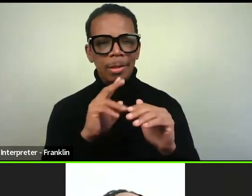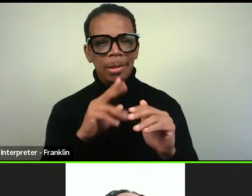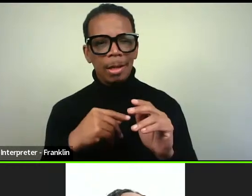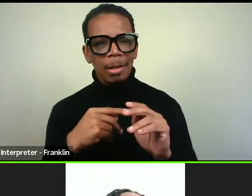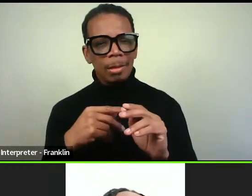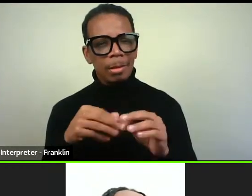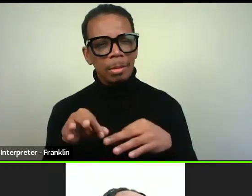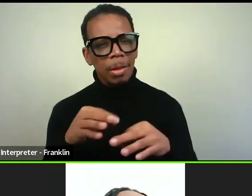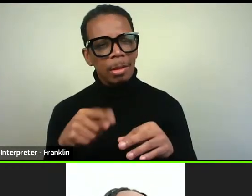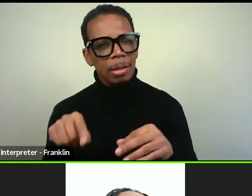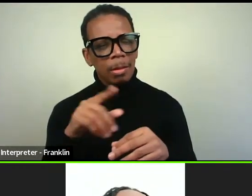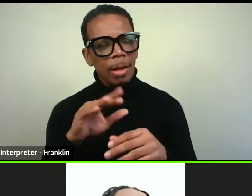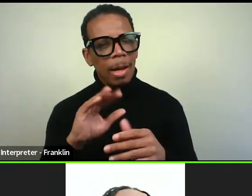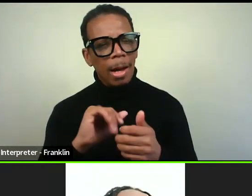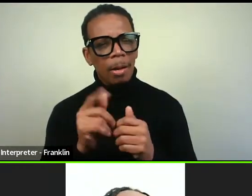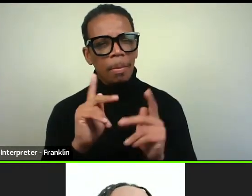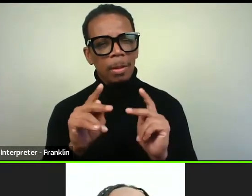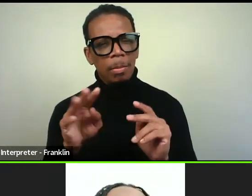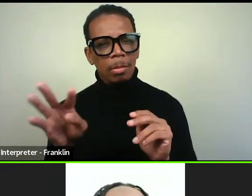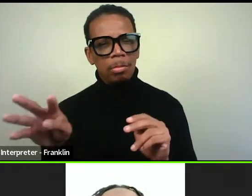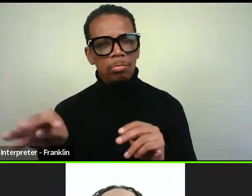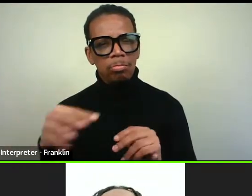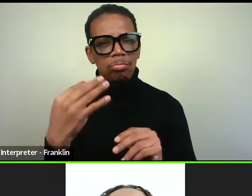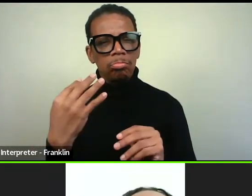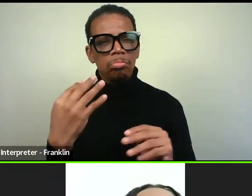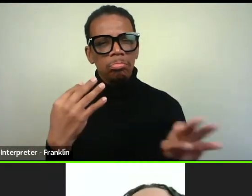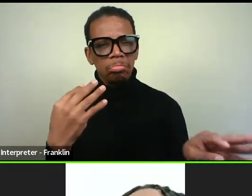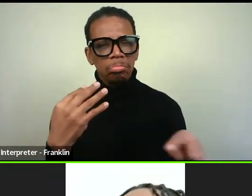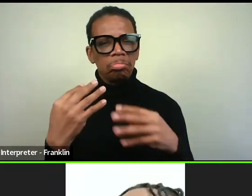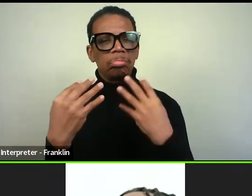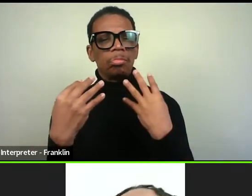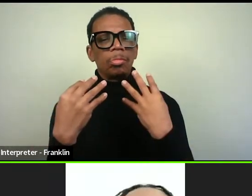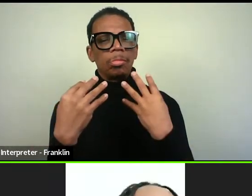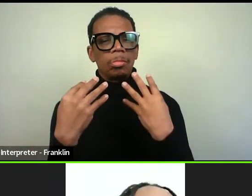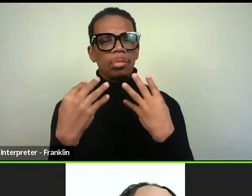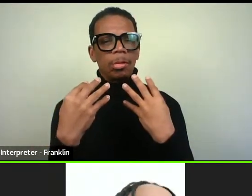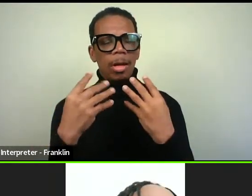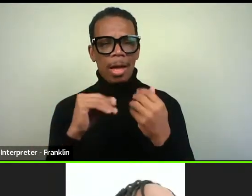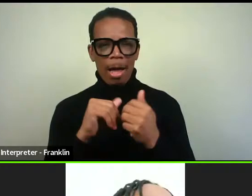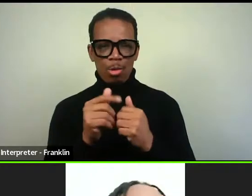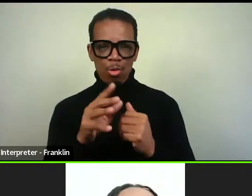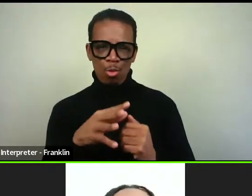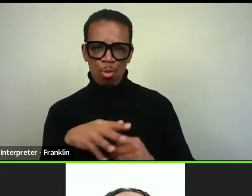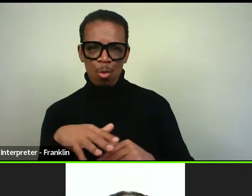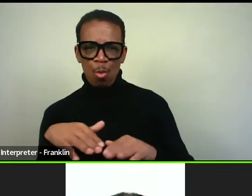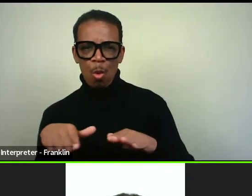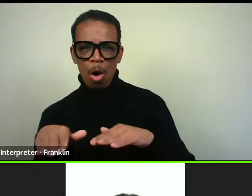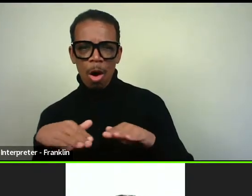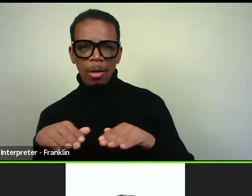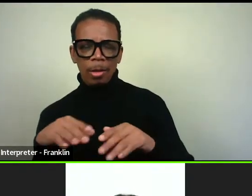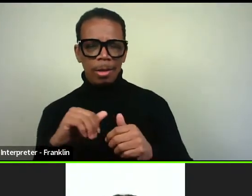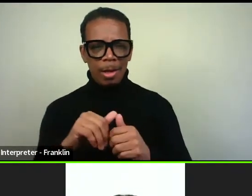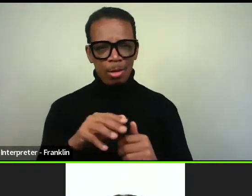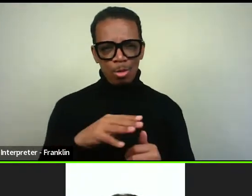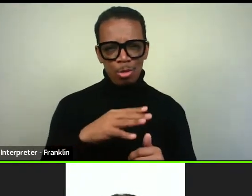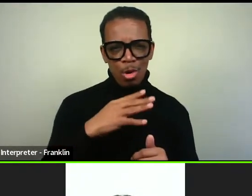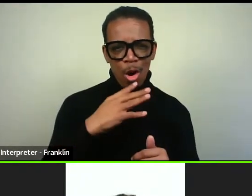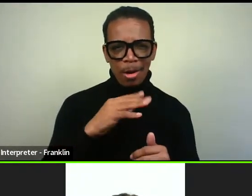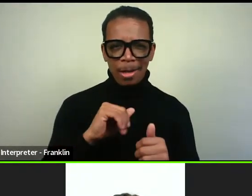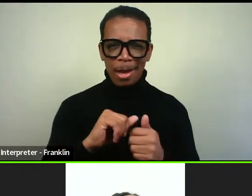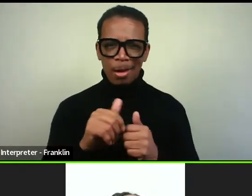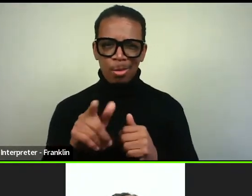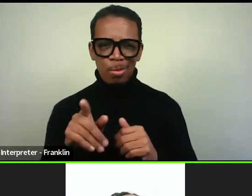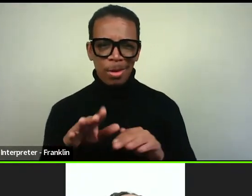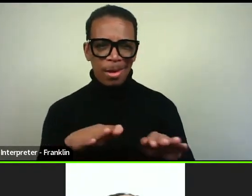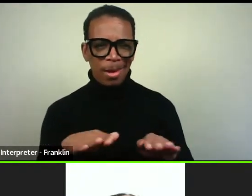how people may view or see, no matter what you do, how you walk, how you talk, and how you conduct yourself. But also to